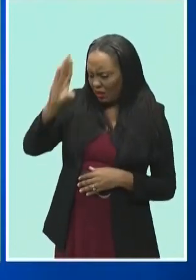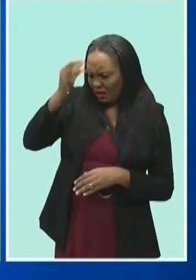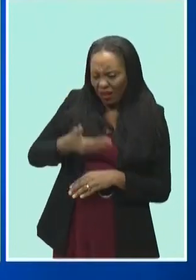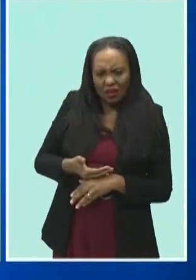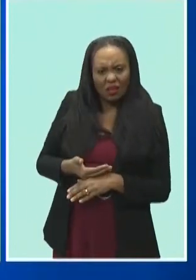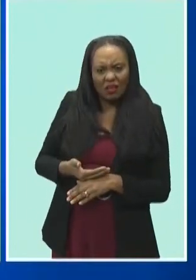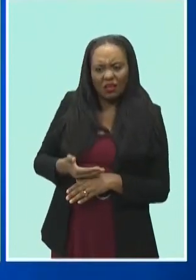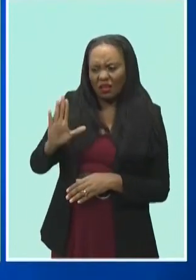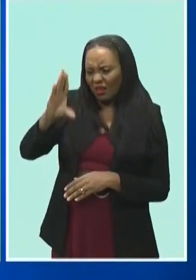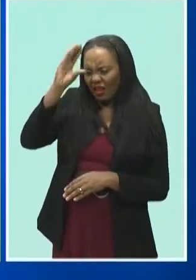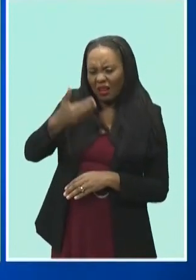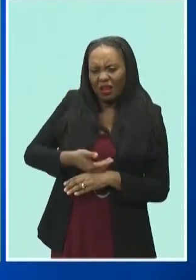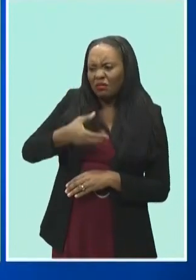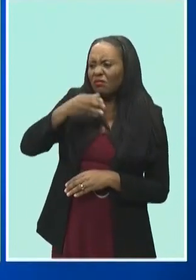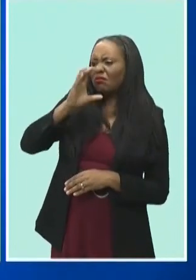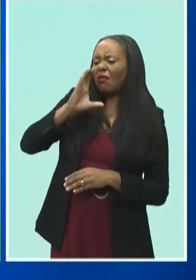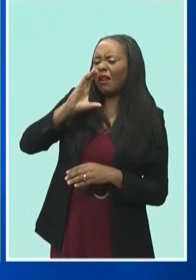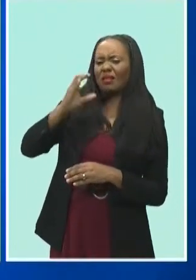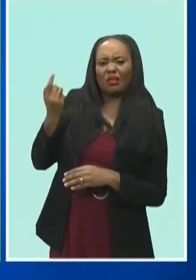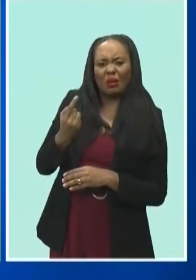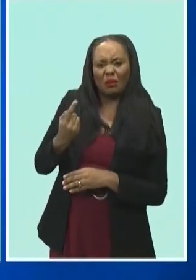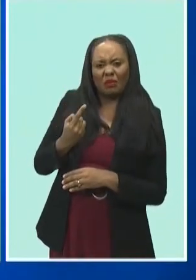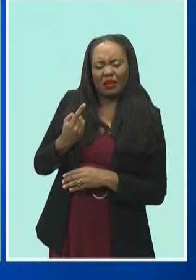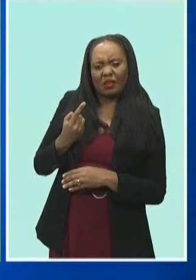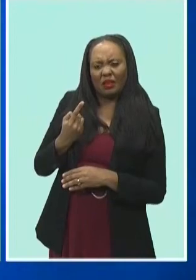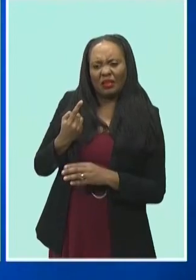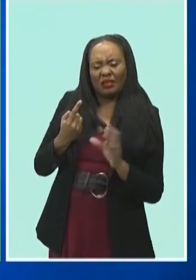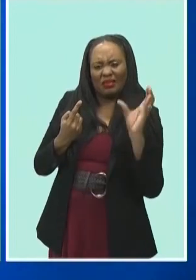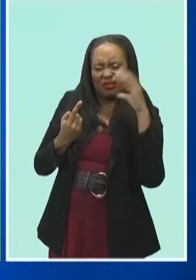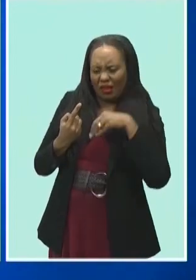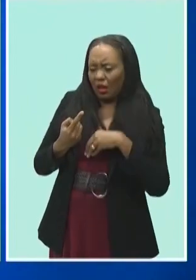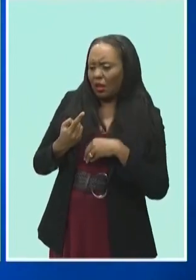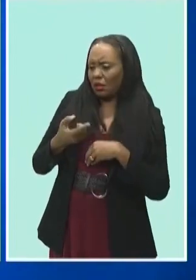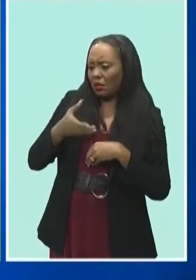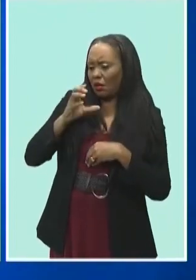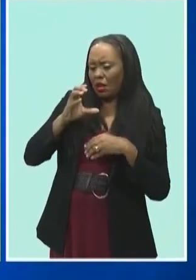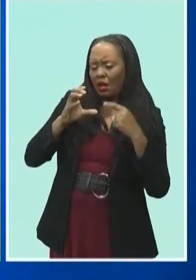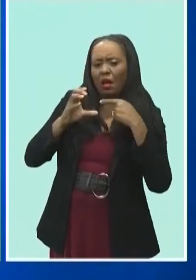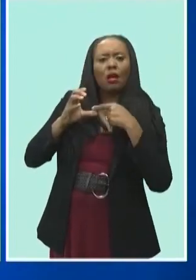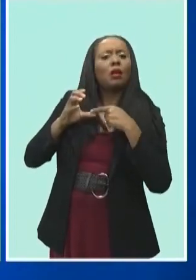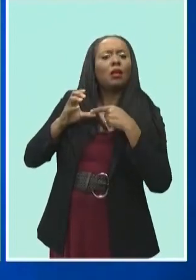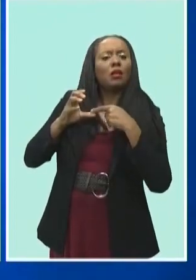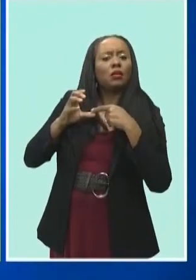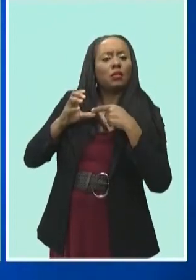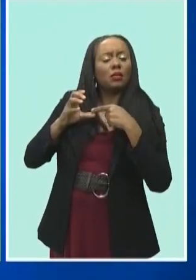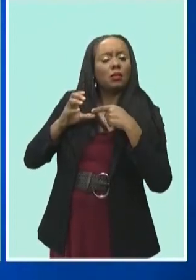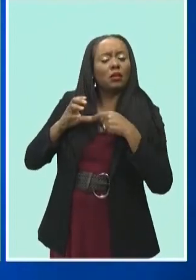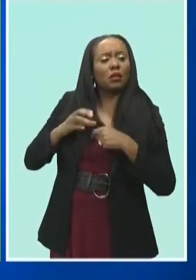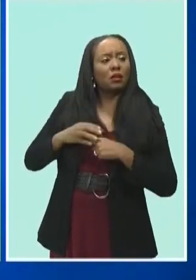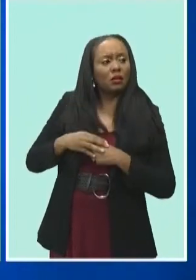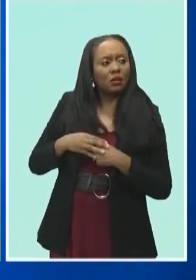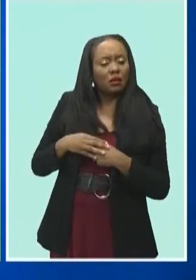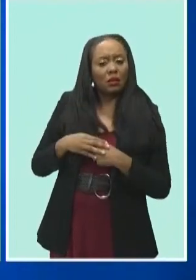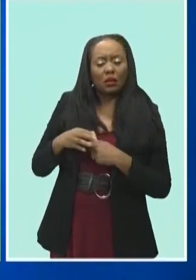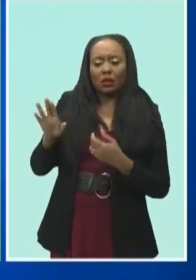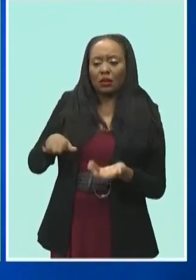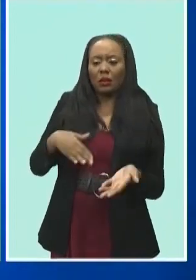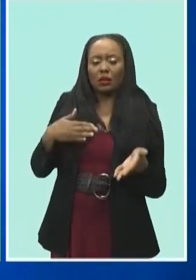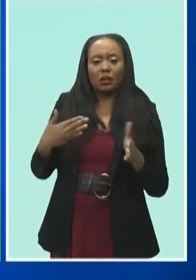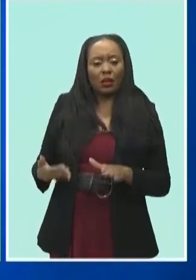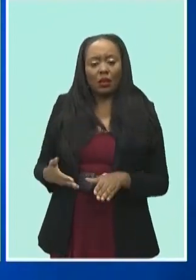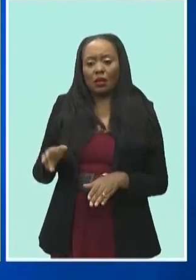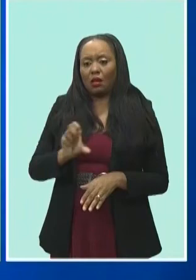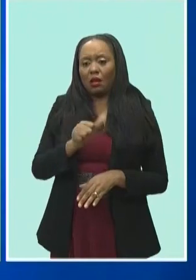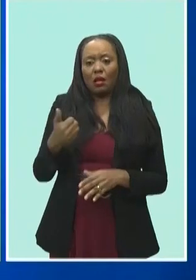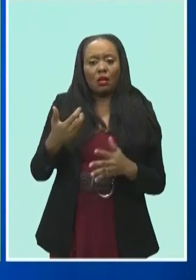Stewart drank some substance, not liquid, some substance, and he died. He and some